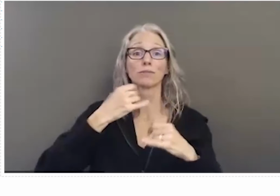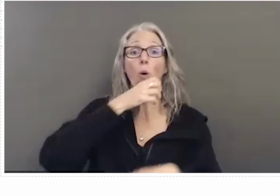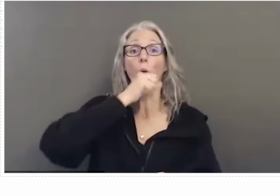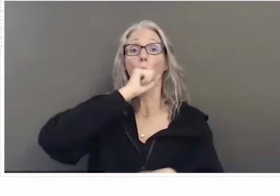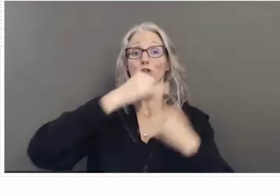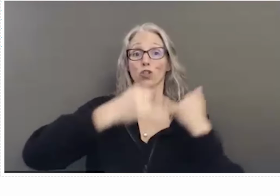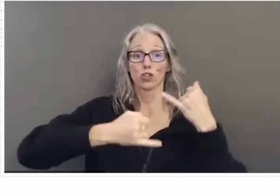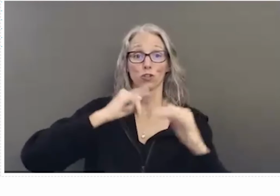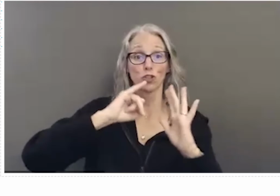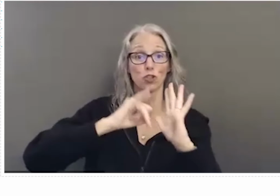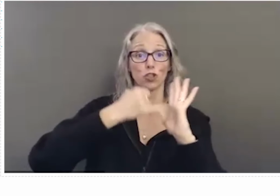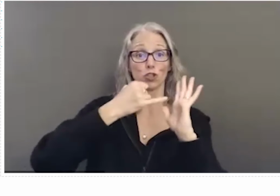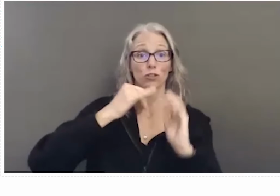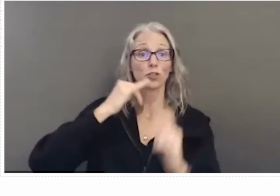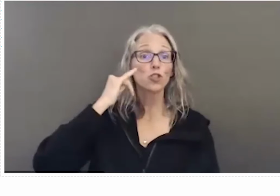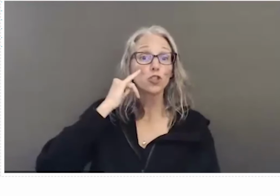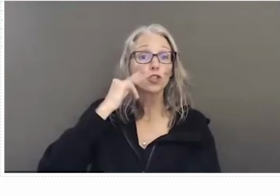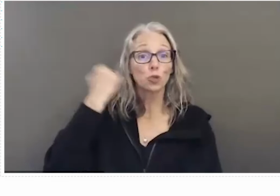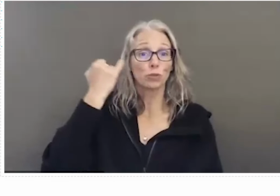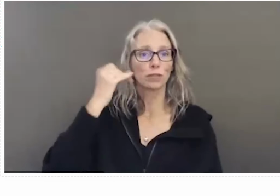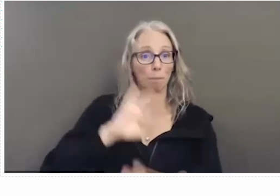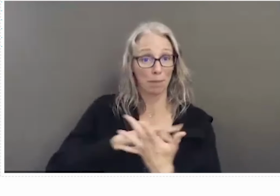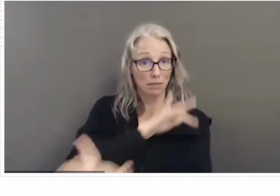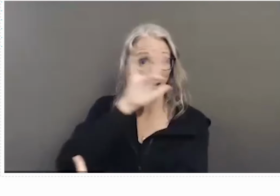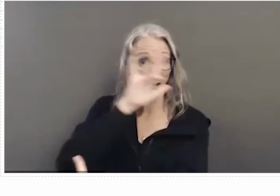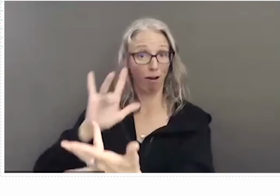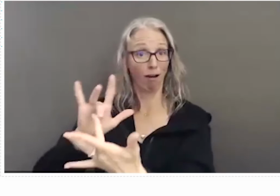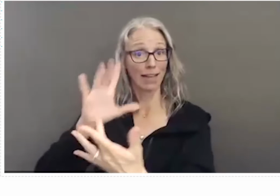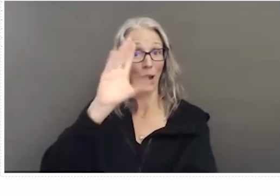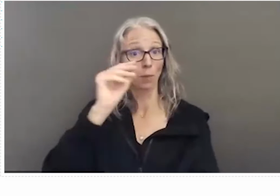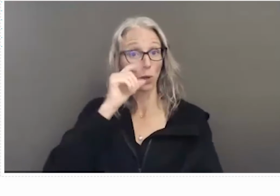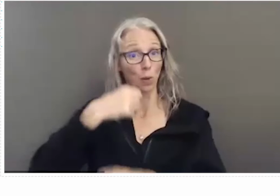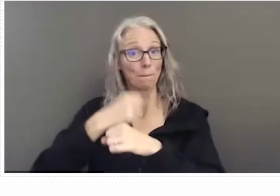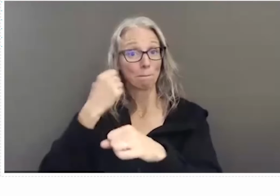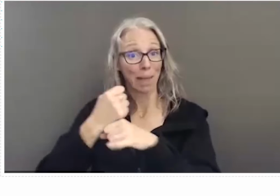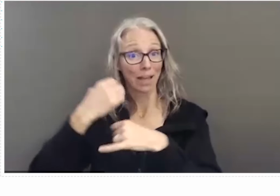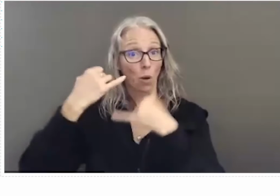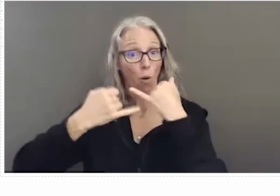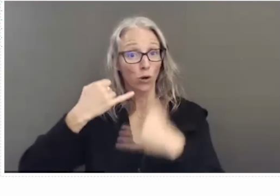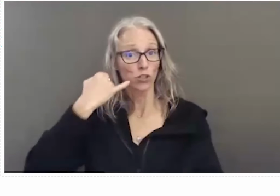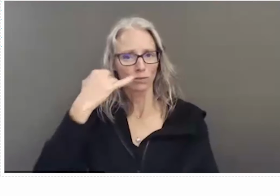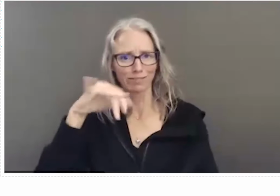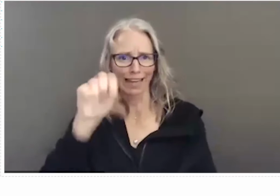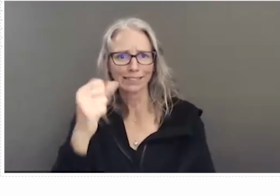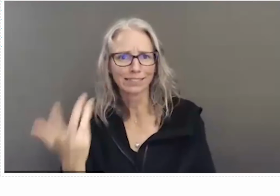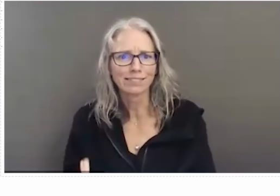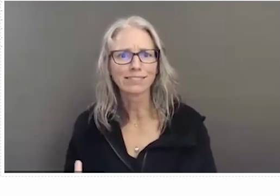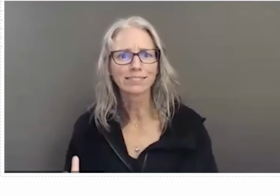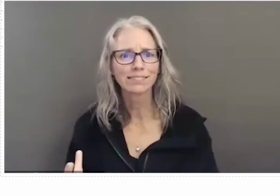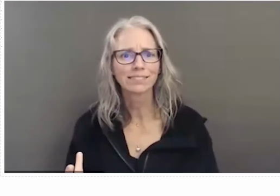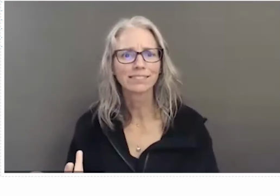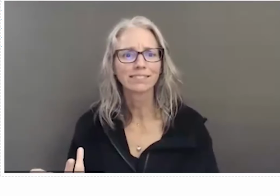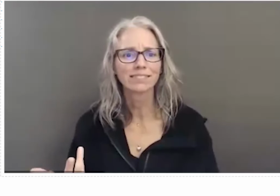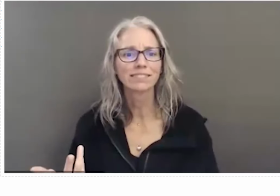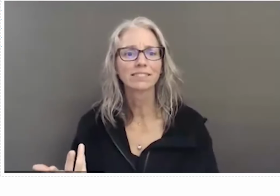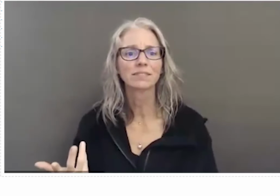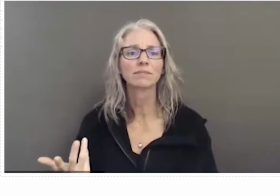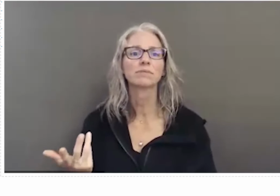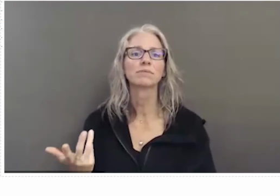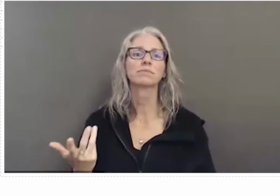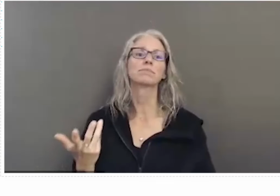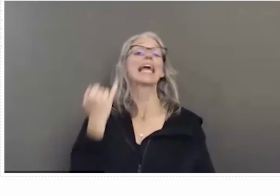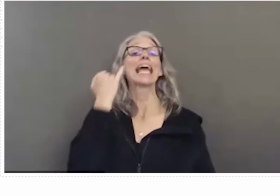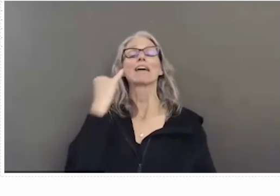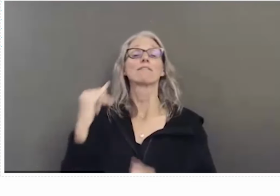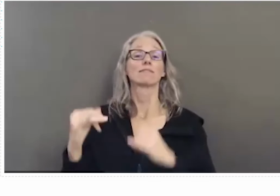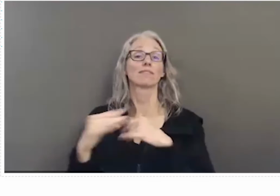really important. Figure out what it matches, what aligns. I work with an Indigenous artist who's sort of in the rock scene. So we